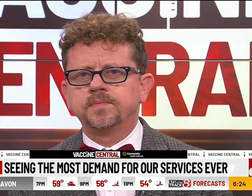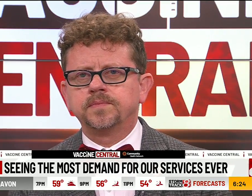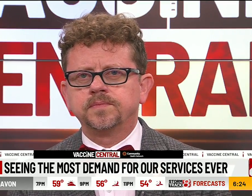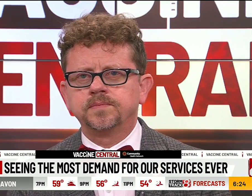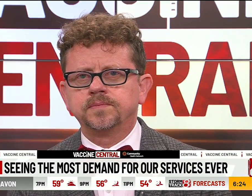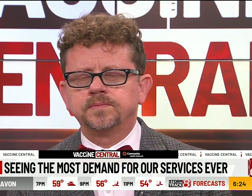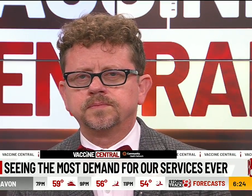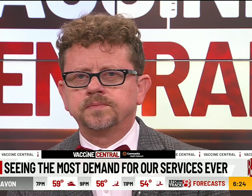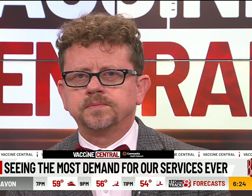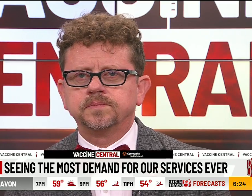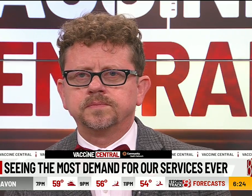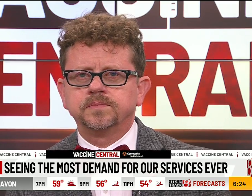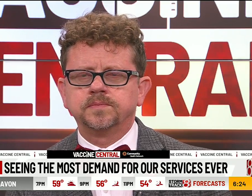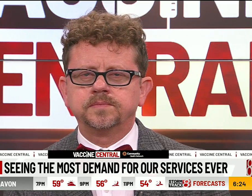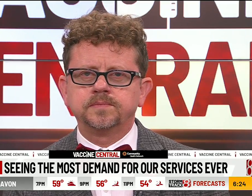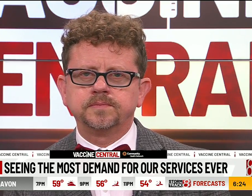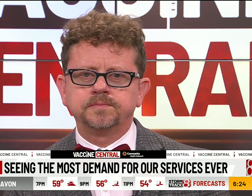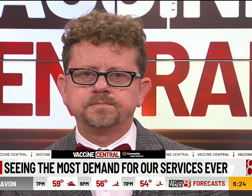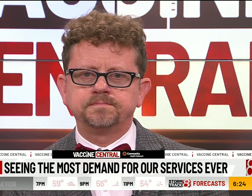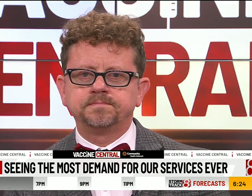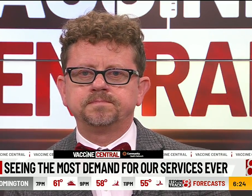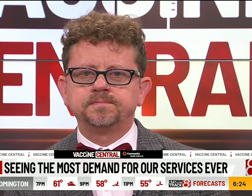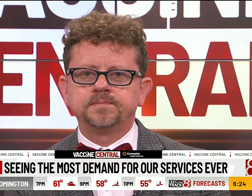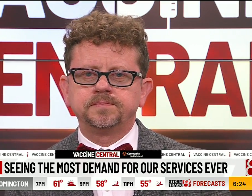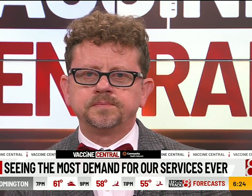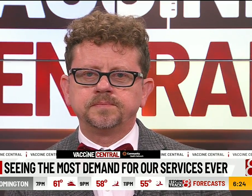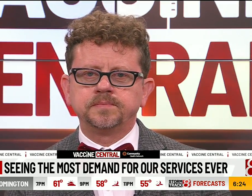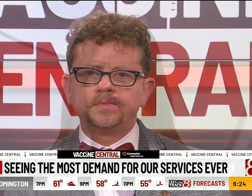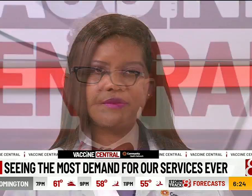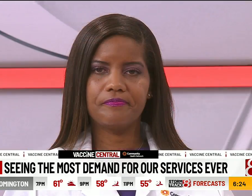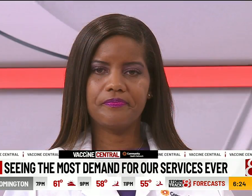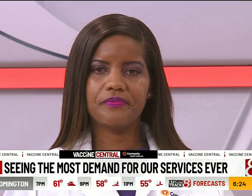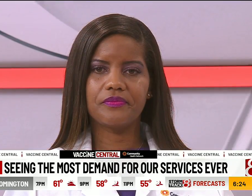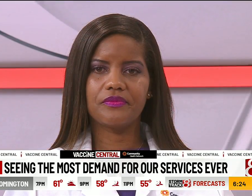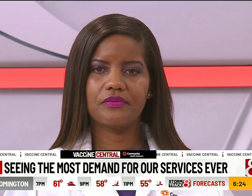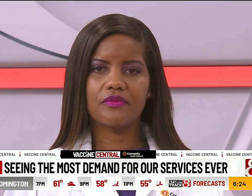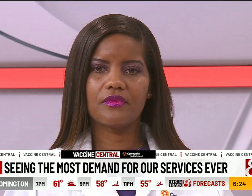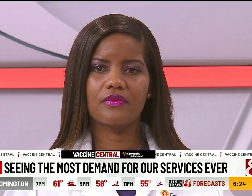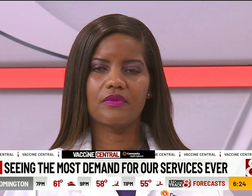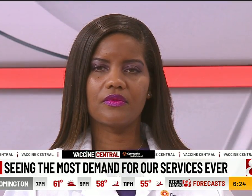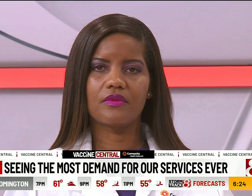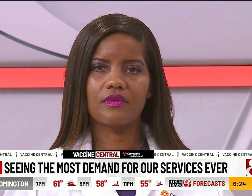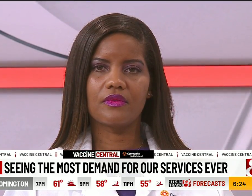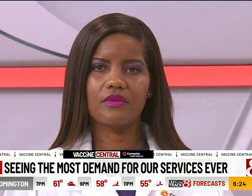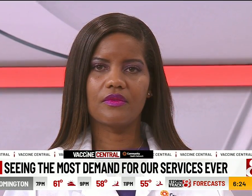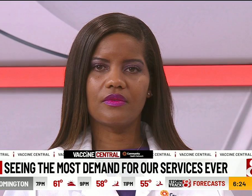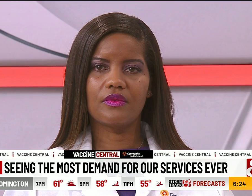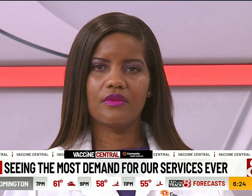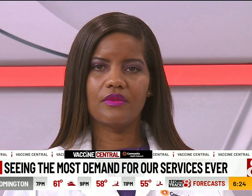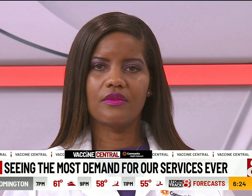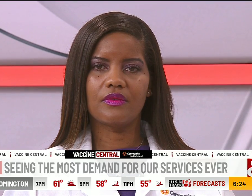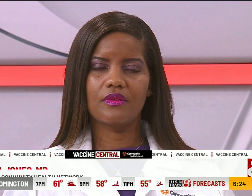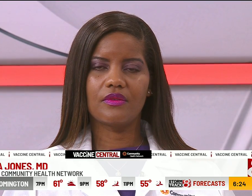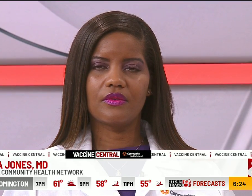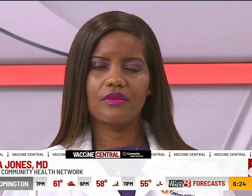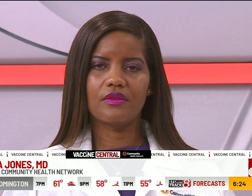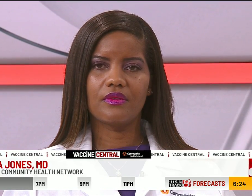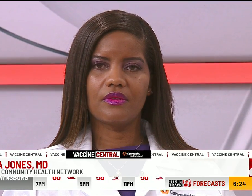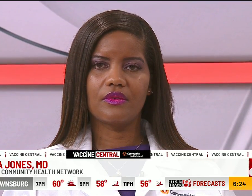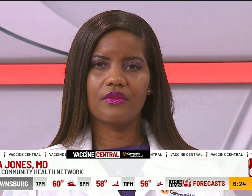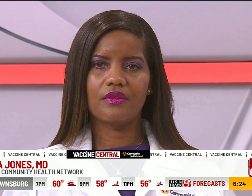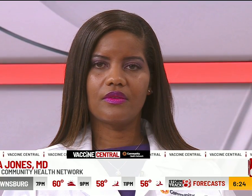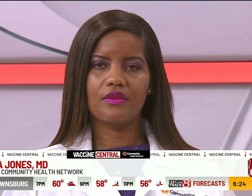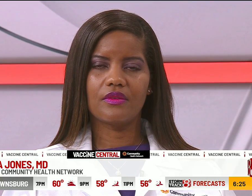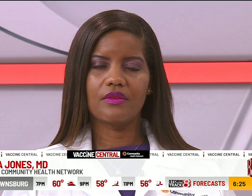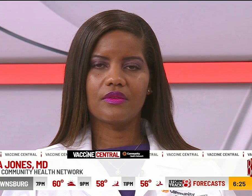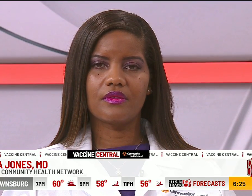Jones, I'm sure that as well as medical expertise, you're also having to offer some mental and behavioral advice